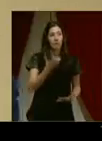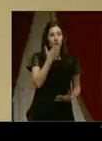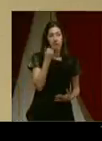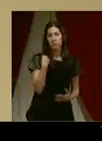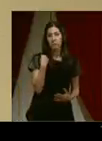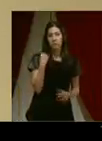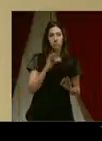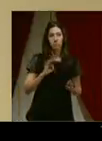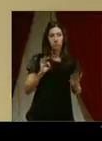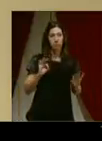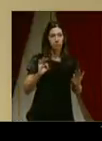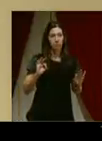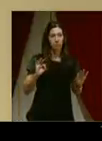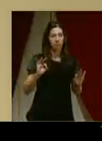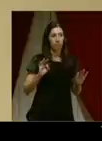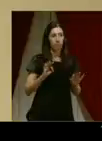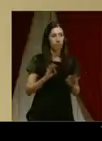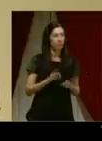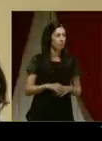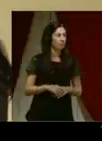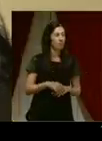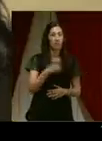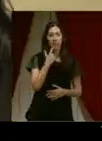If there are no further questions,